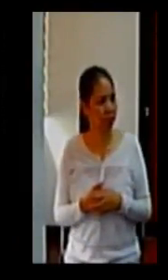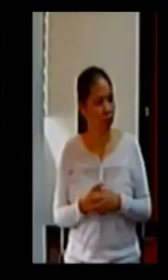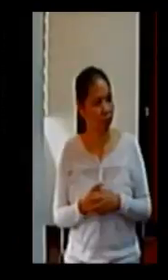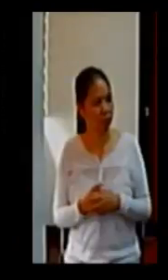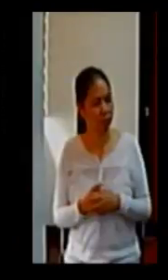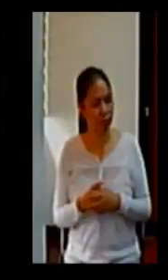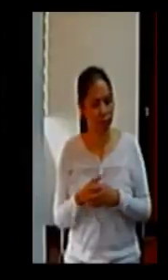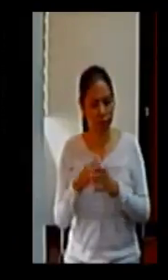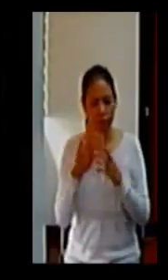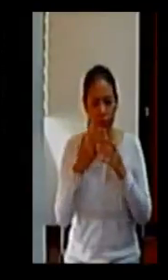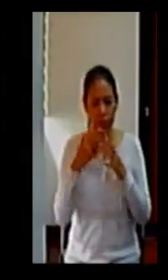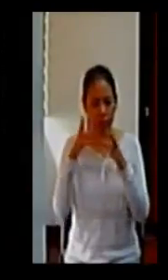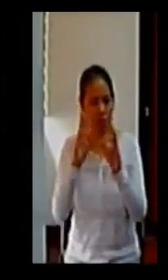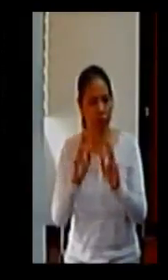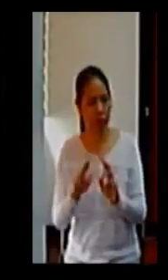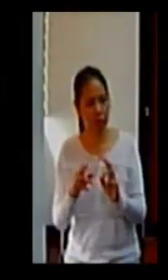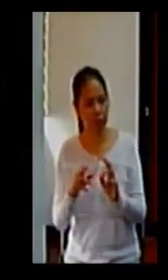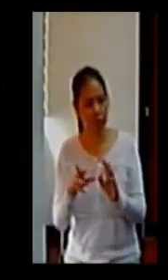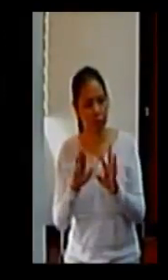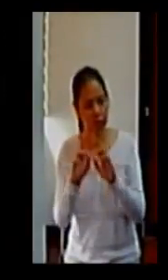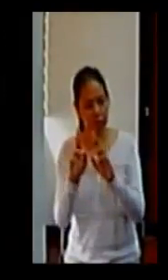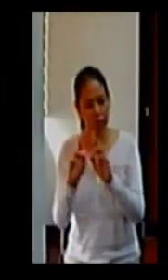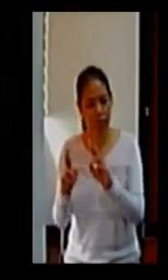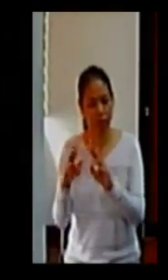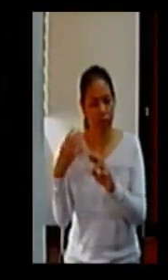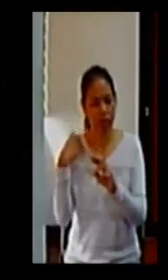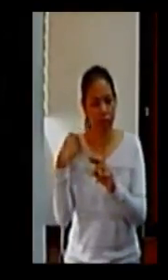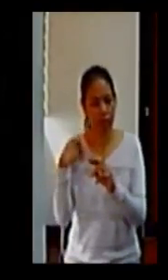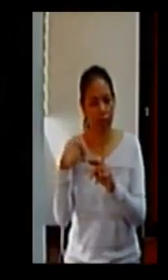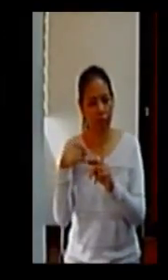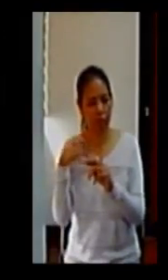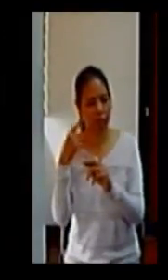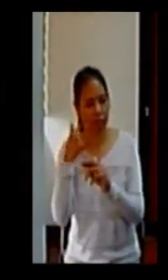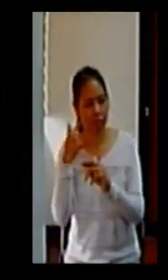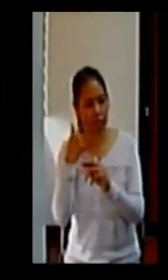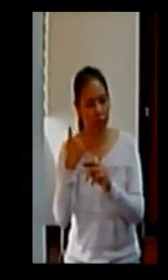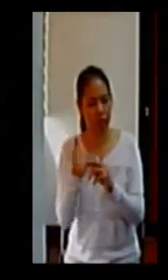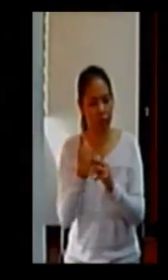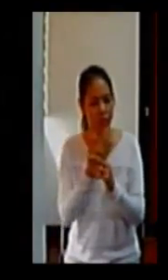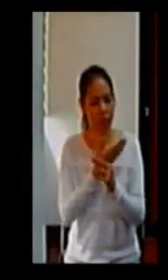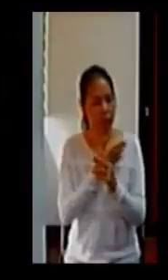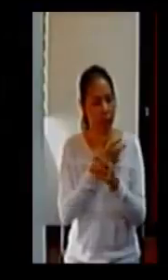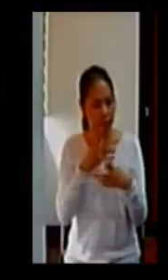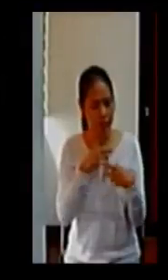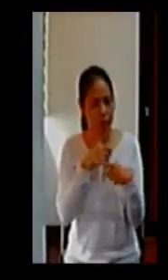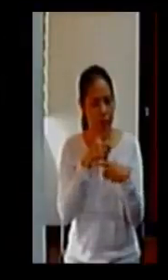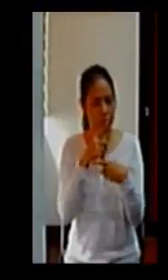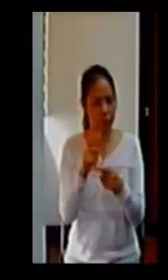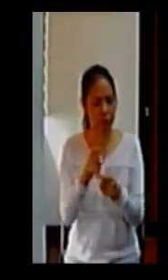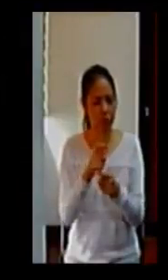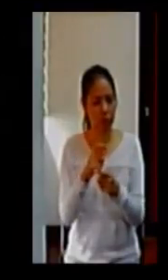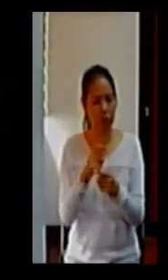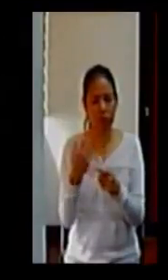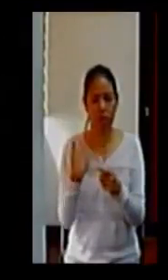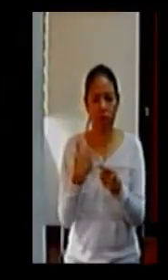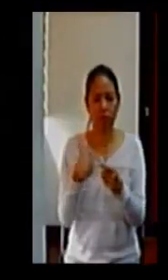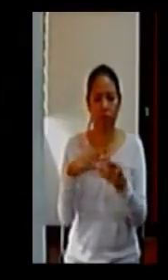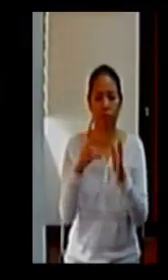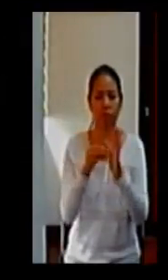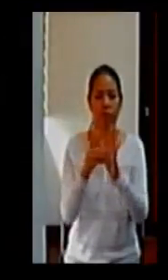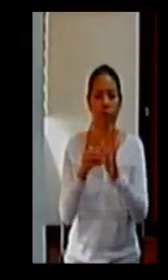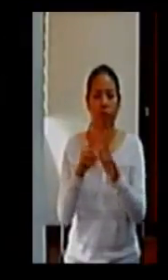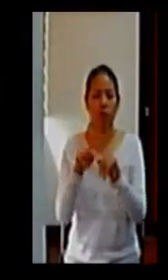to Chairman Gascon's suggestion, we will endeavor, Your Honor, to secure these documents, but